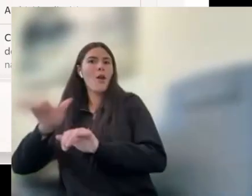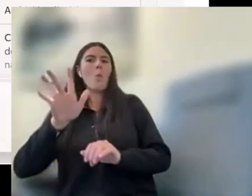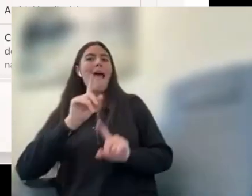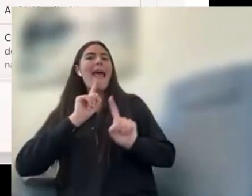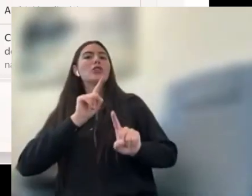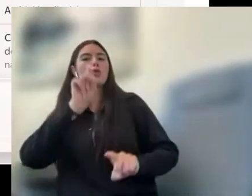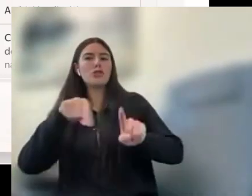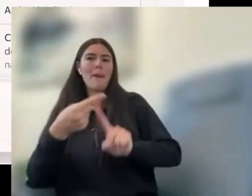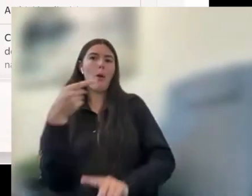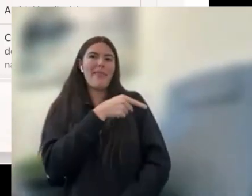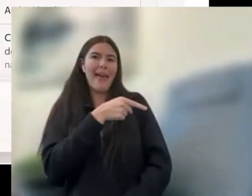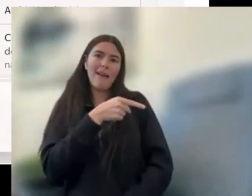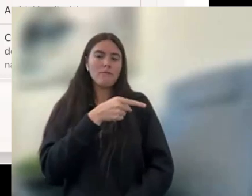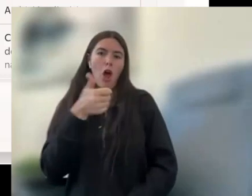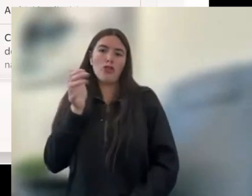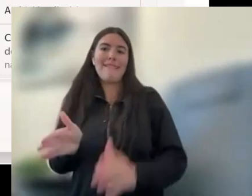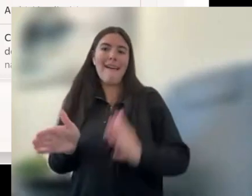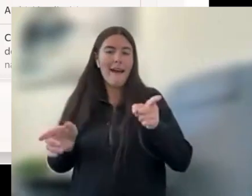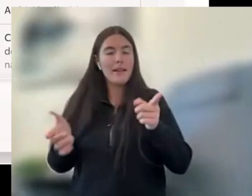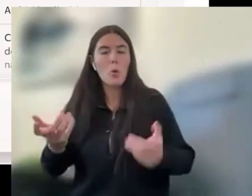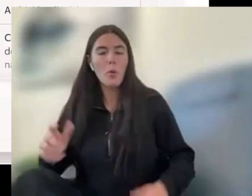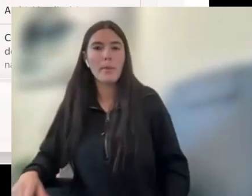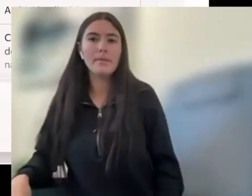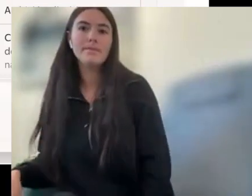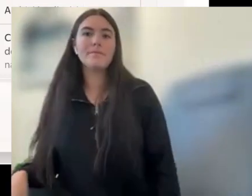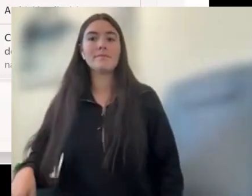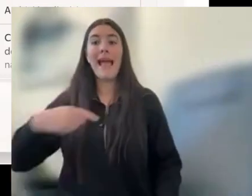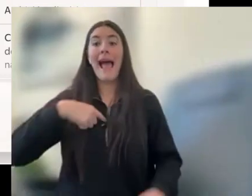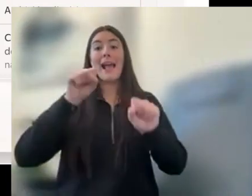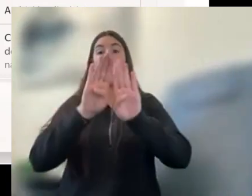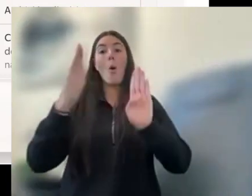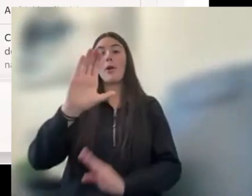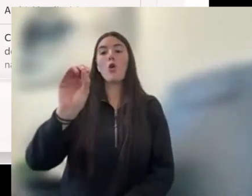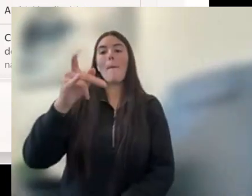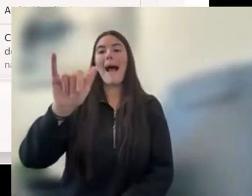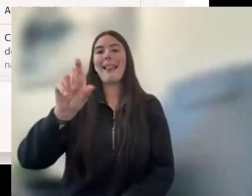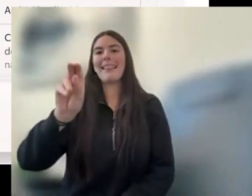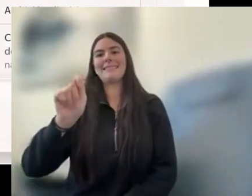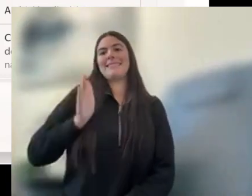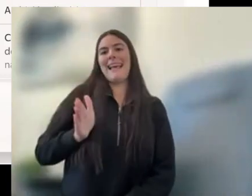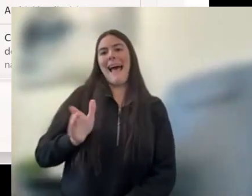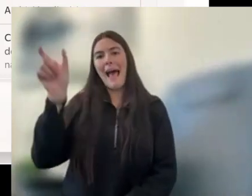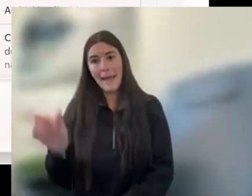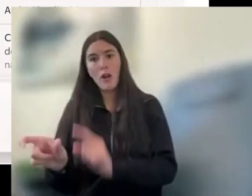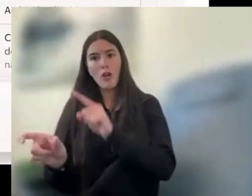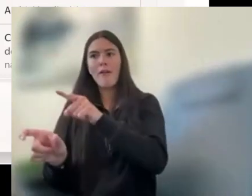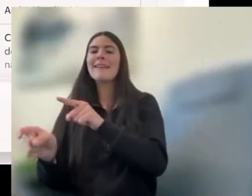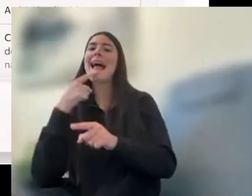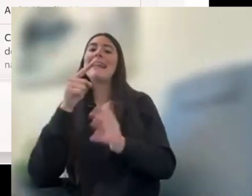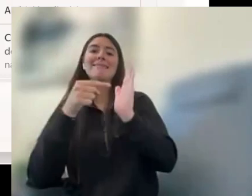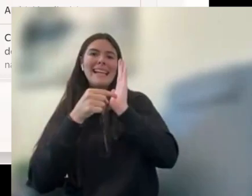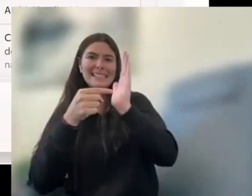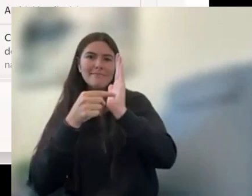here, open the Copilot side panel, and then I say, for example, This is an example of a prompt. Extract